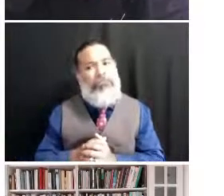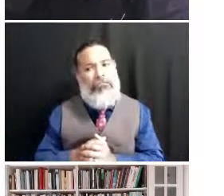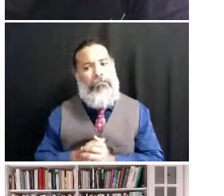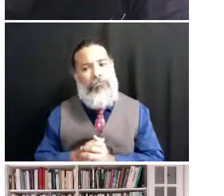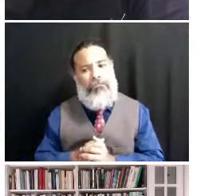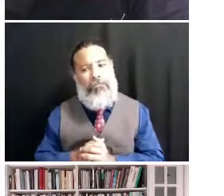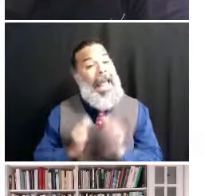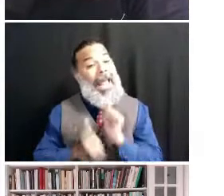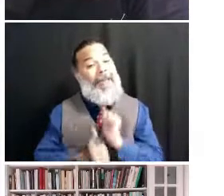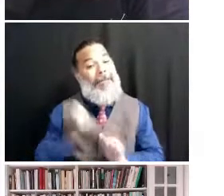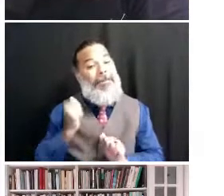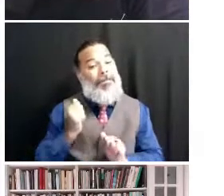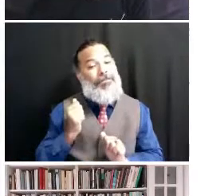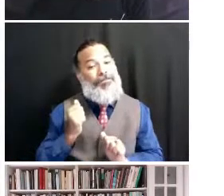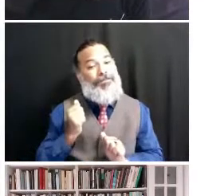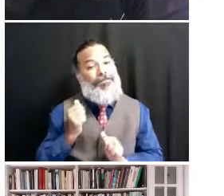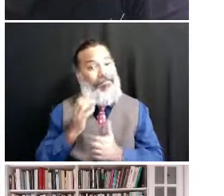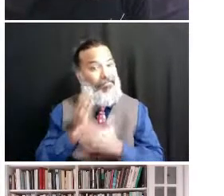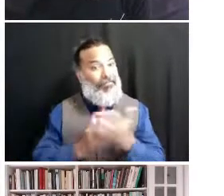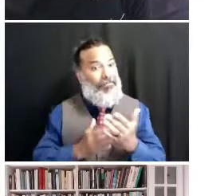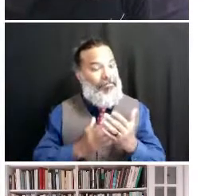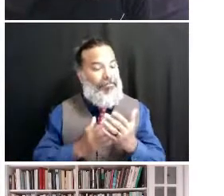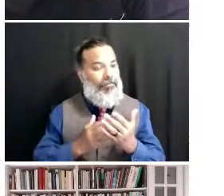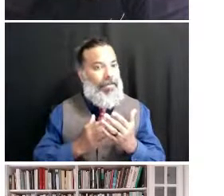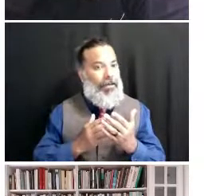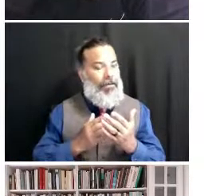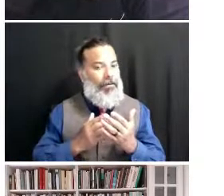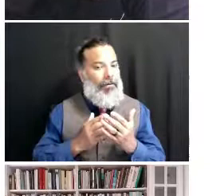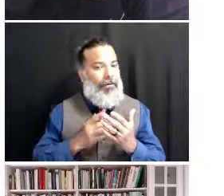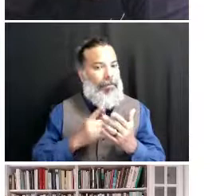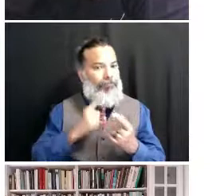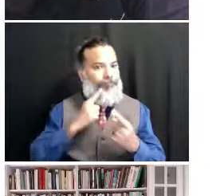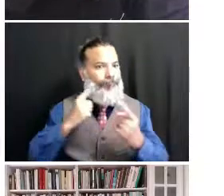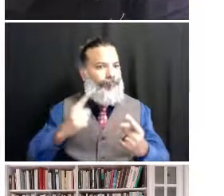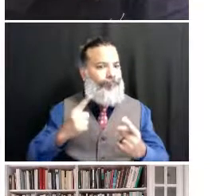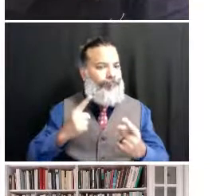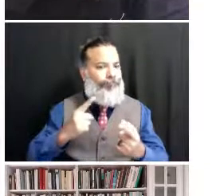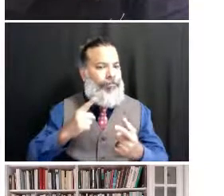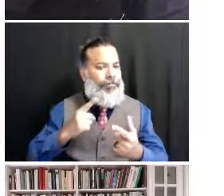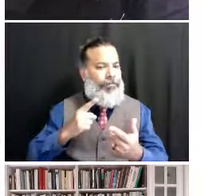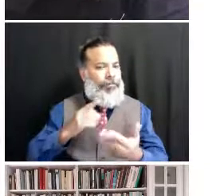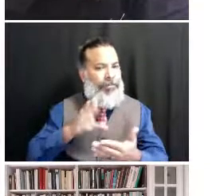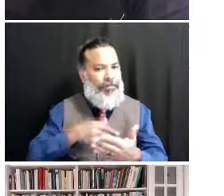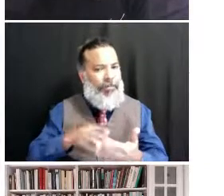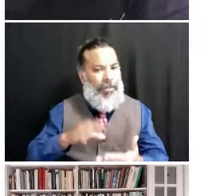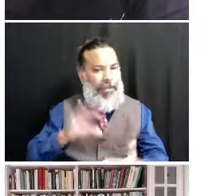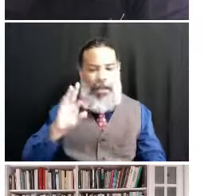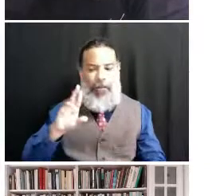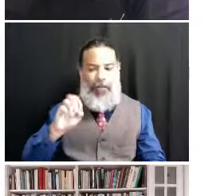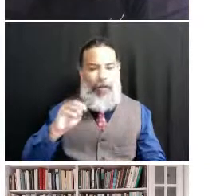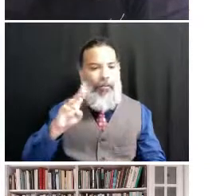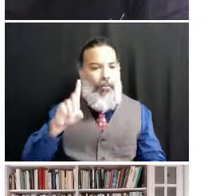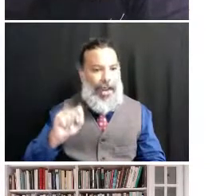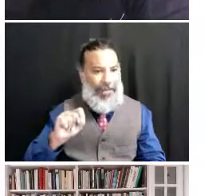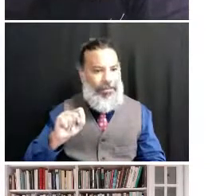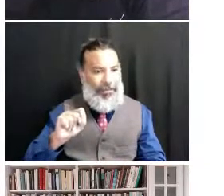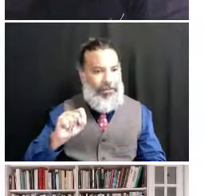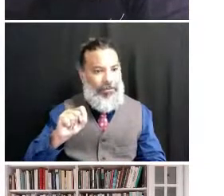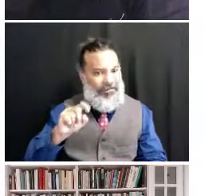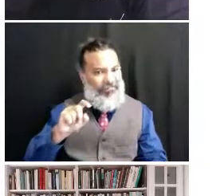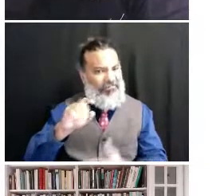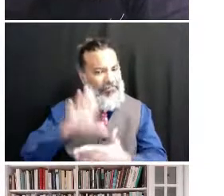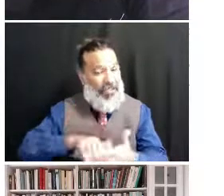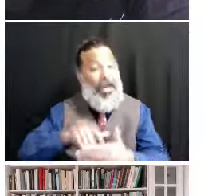most likely some of the monumental paintings that Rembrandt Peale did, like the Court of Death. Well, in order for